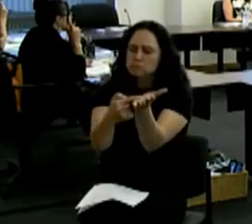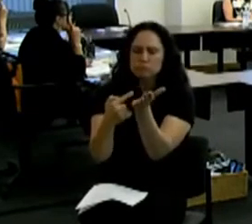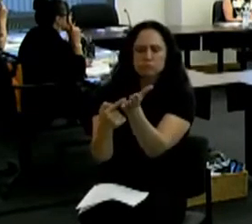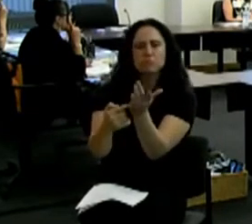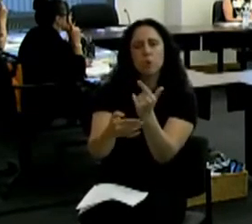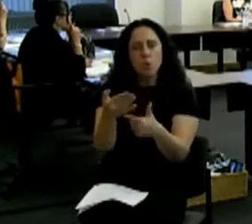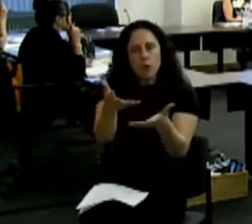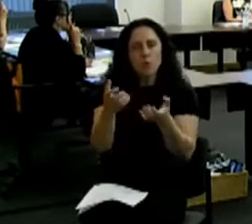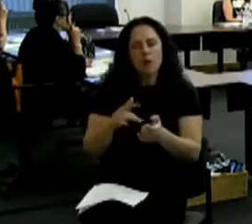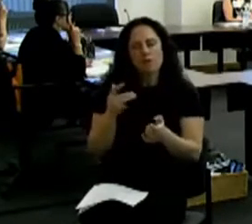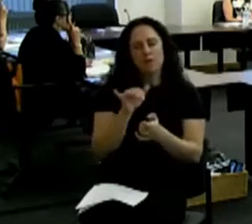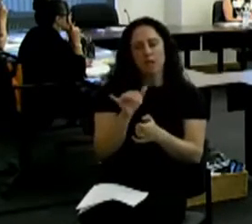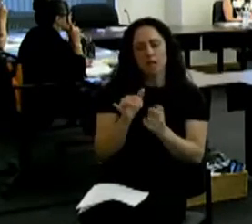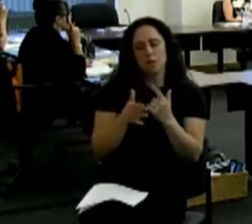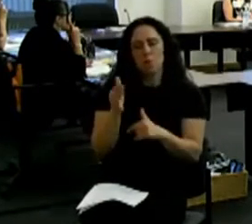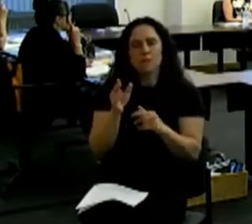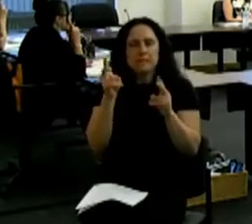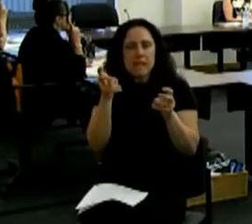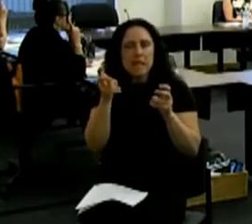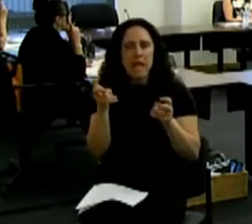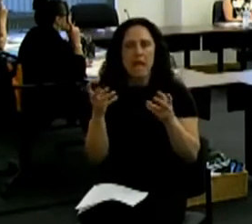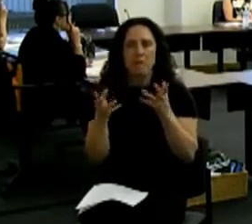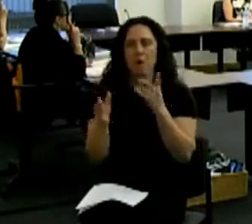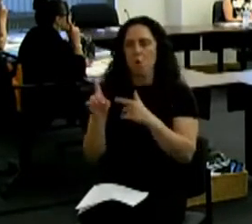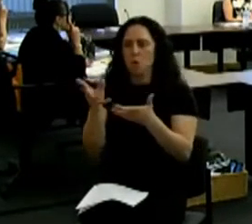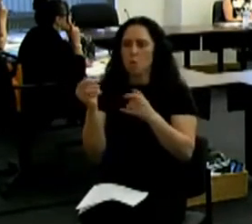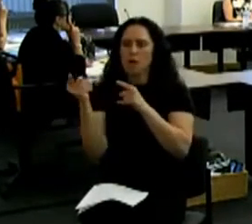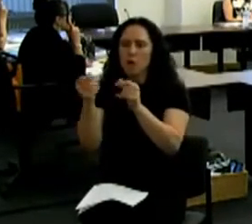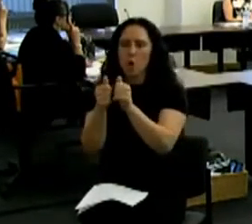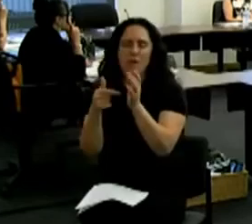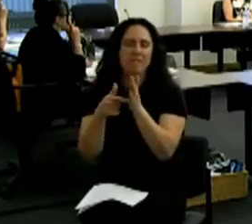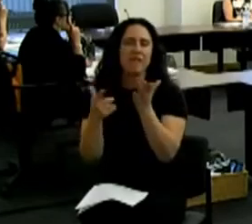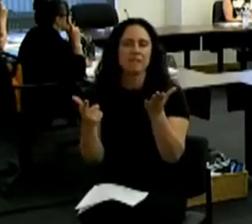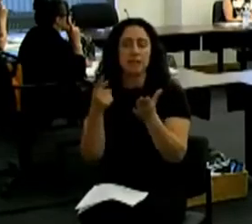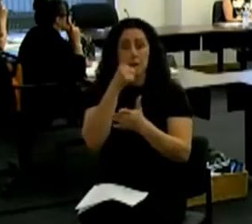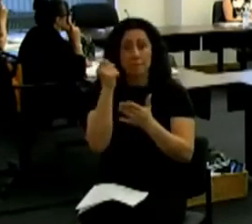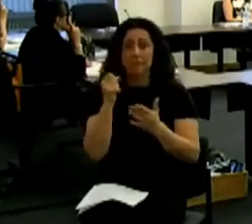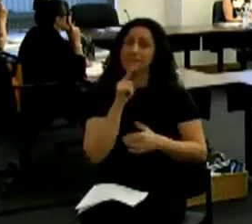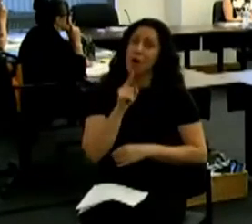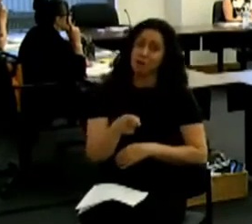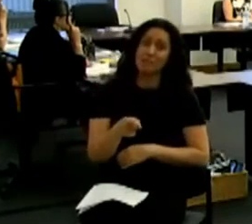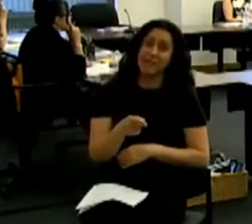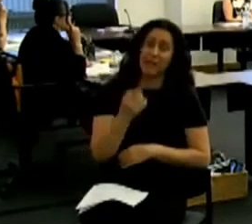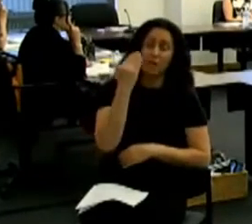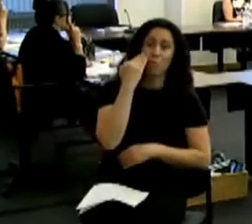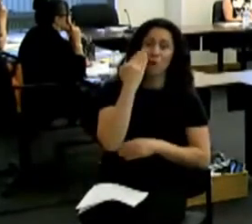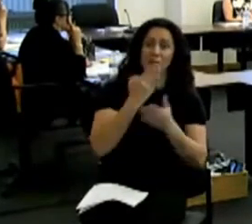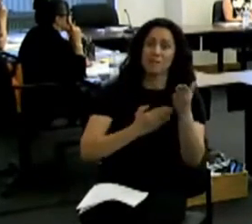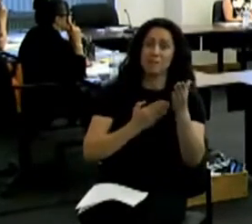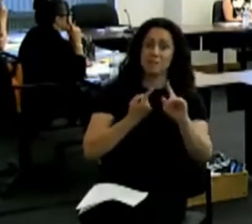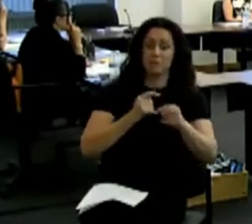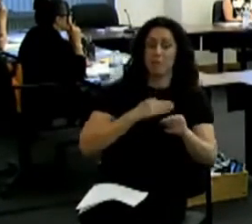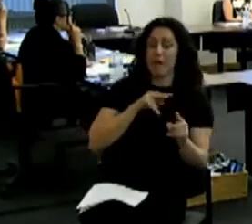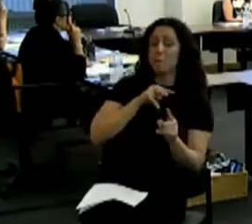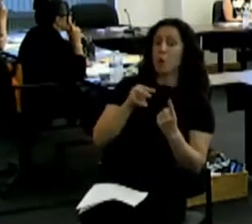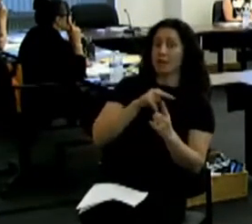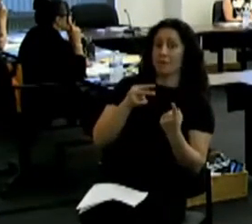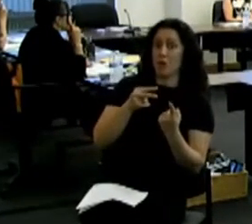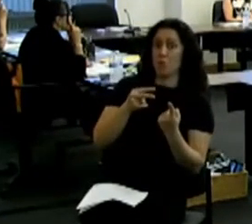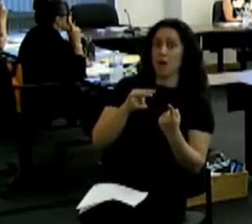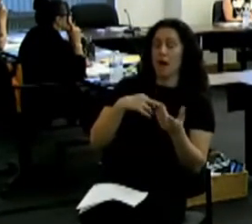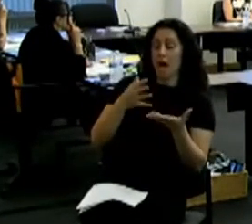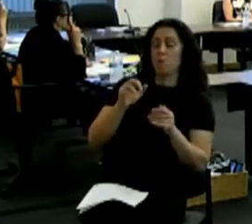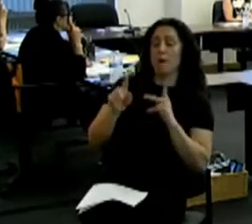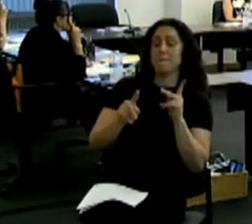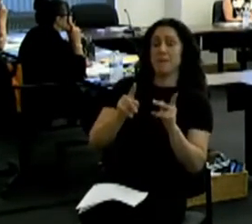we want this to feel like? What is the theme? You know, where do we want to go with this? Because ultimately this awareness piece is, from my point of view, I